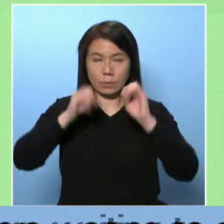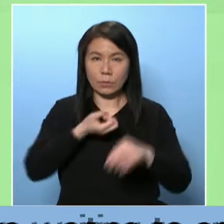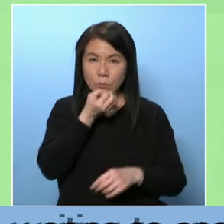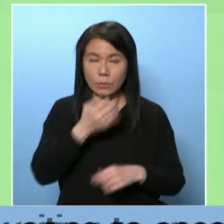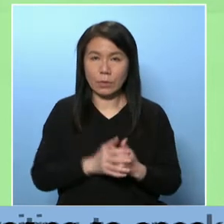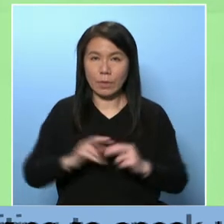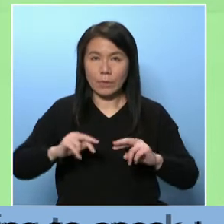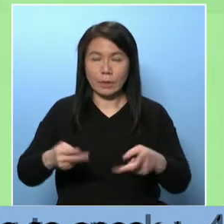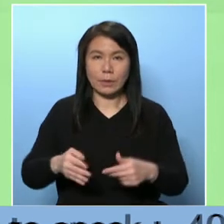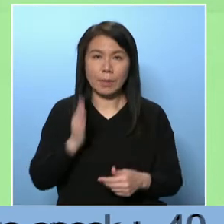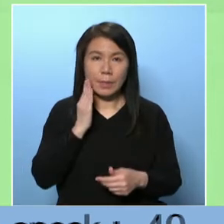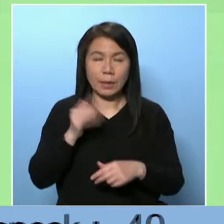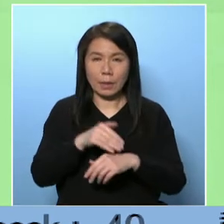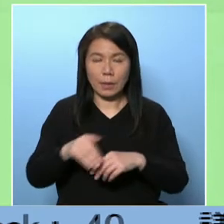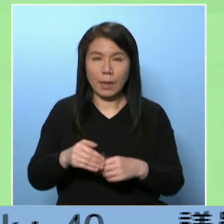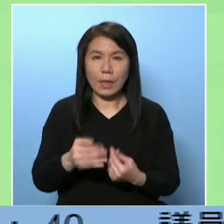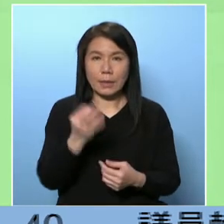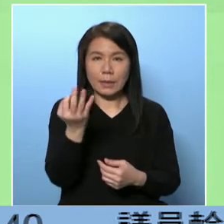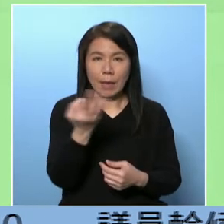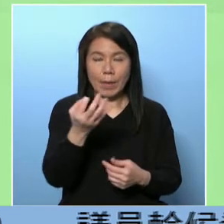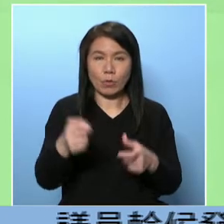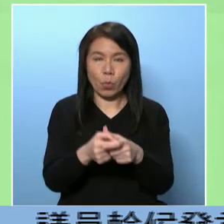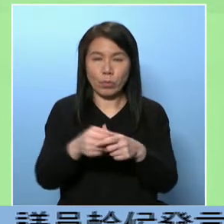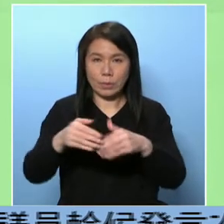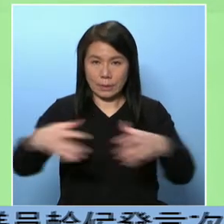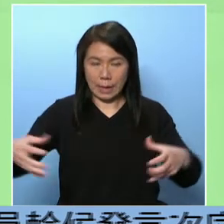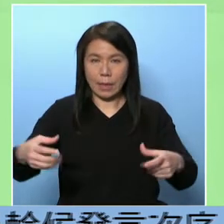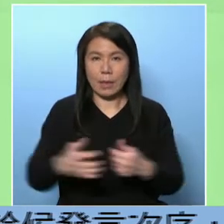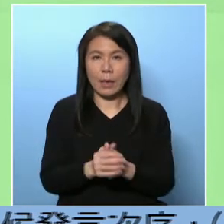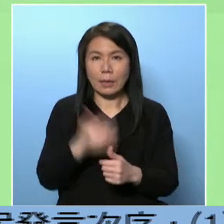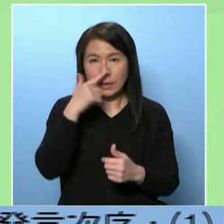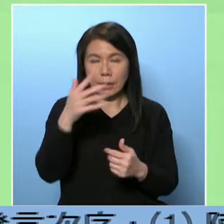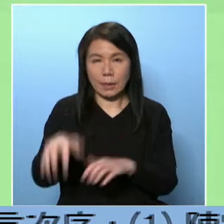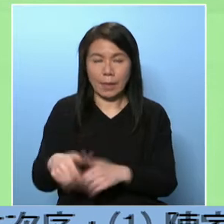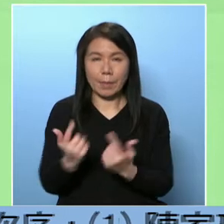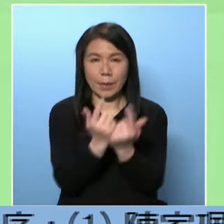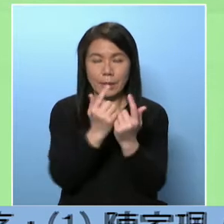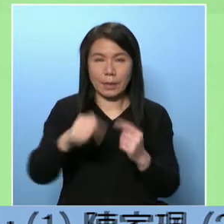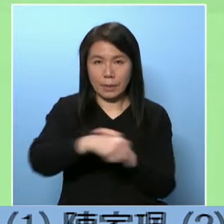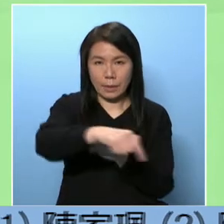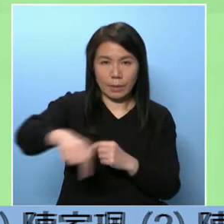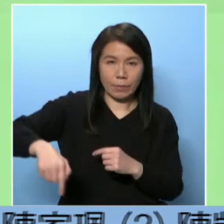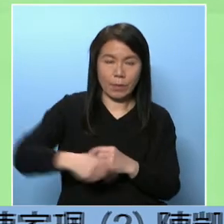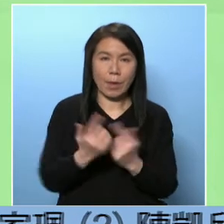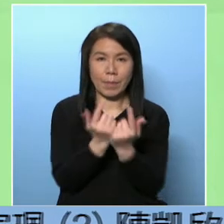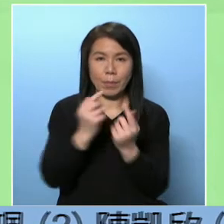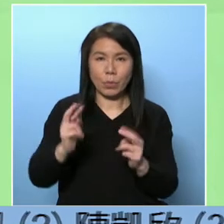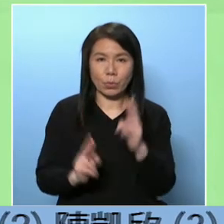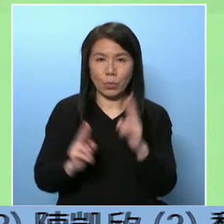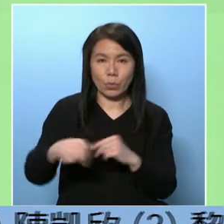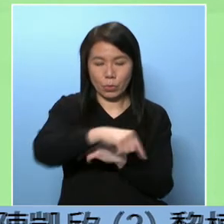population. And we are going to have a northern metropole of